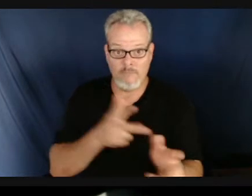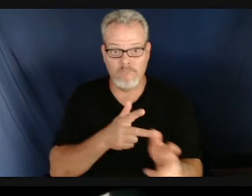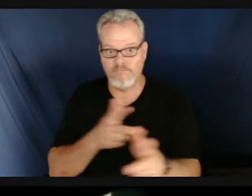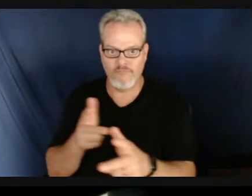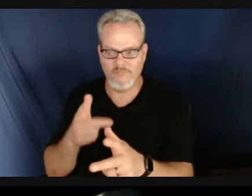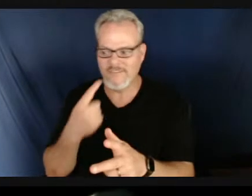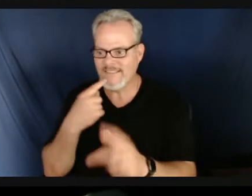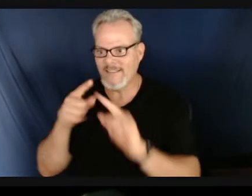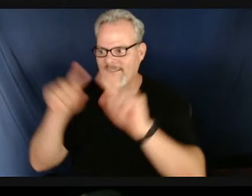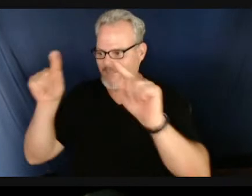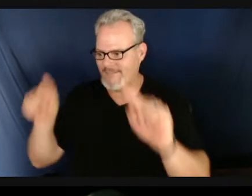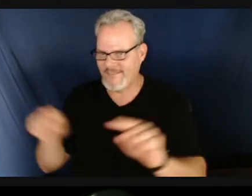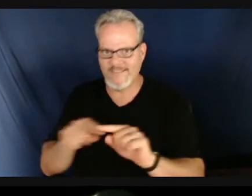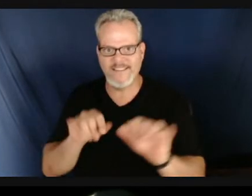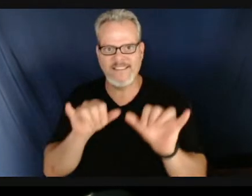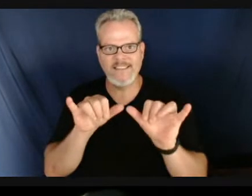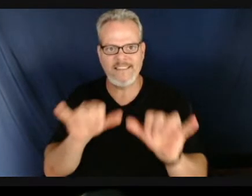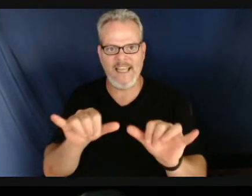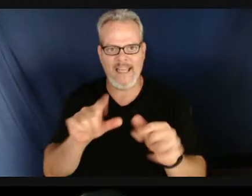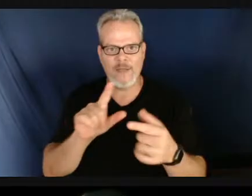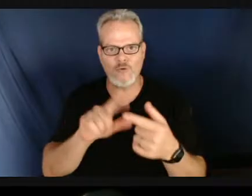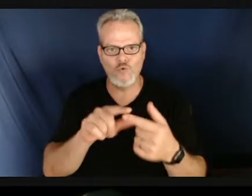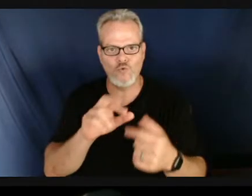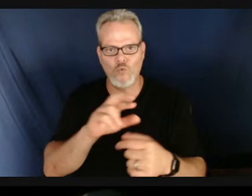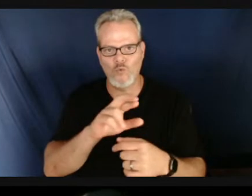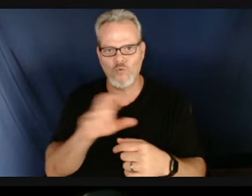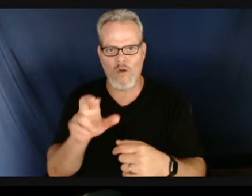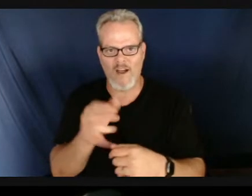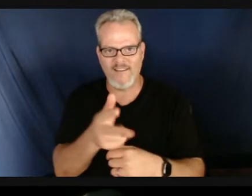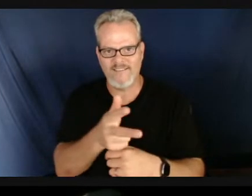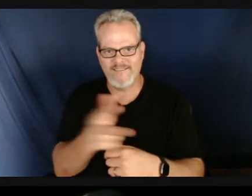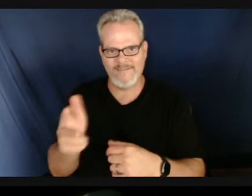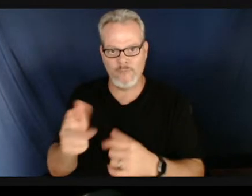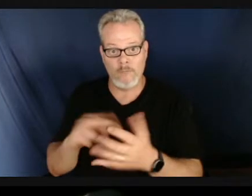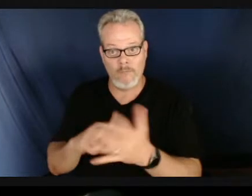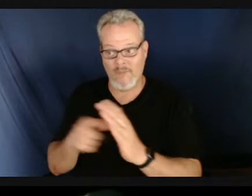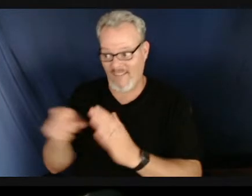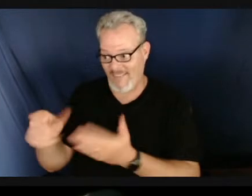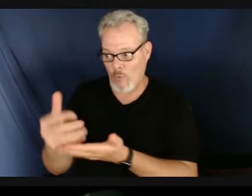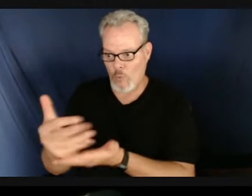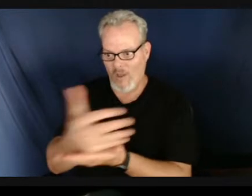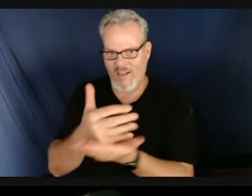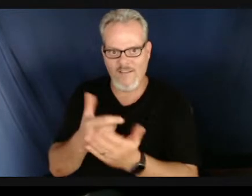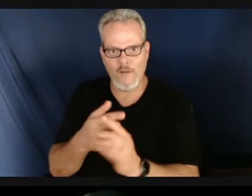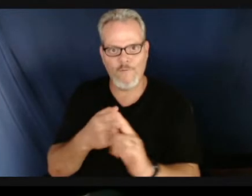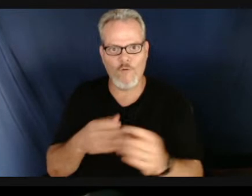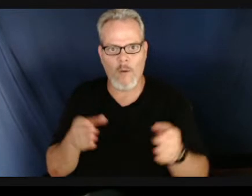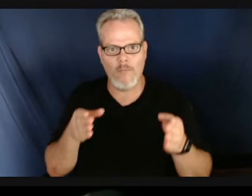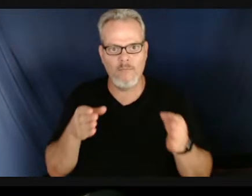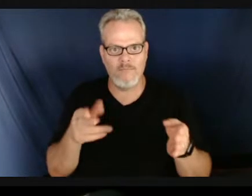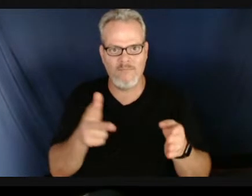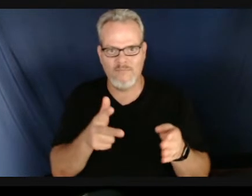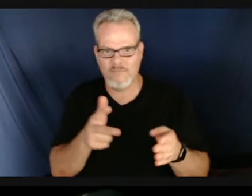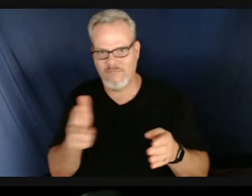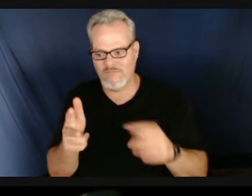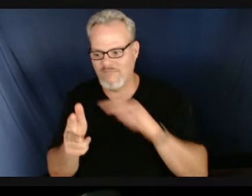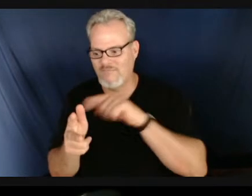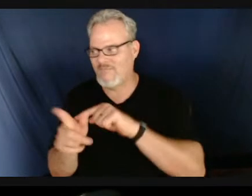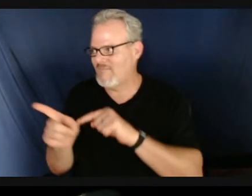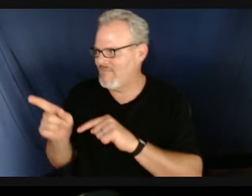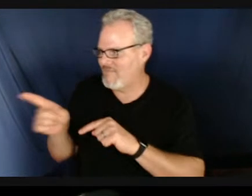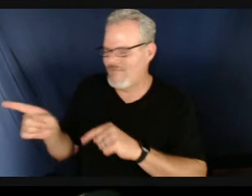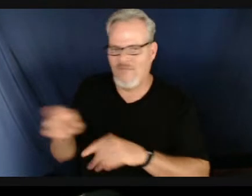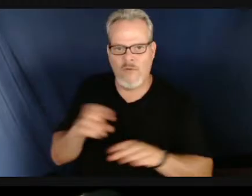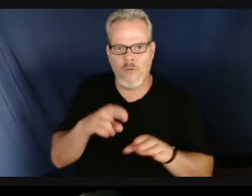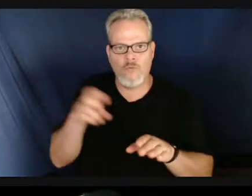they were going to collect your monies, your card, from the right side of your vehicle, not the driver's side. So pay